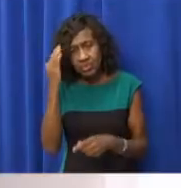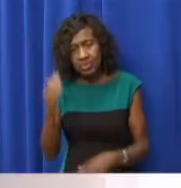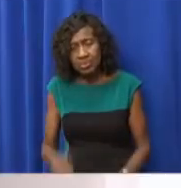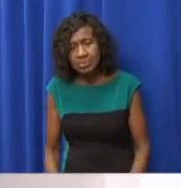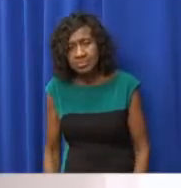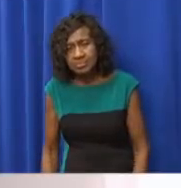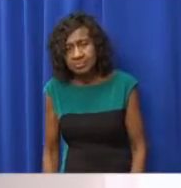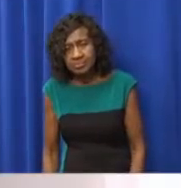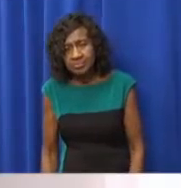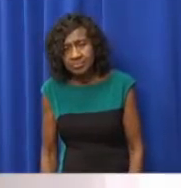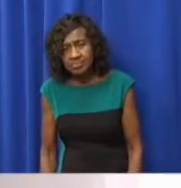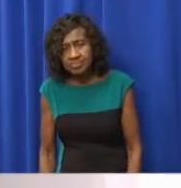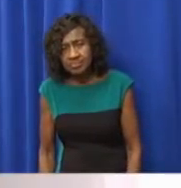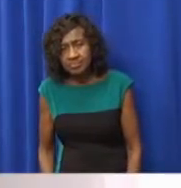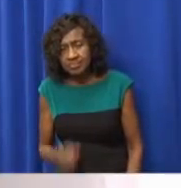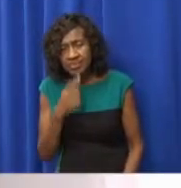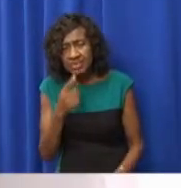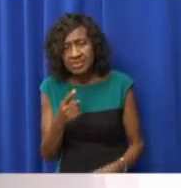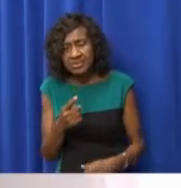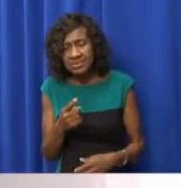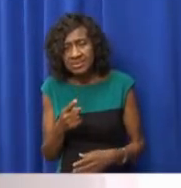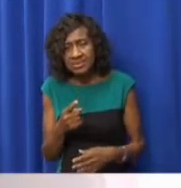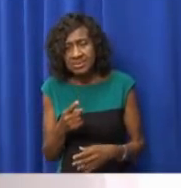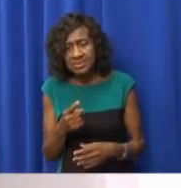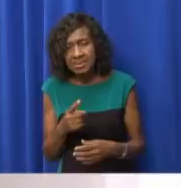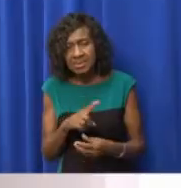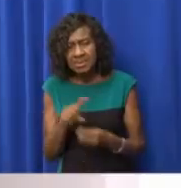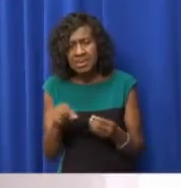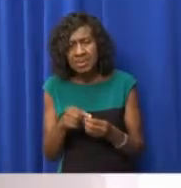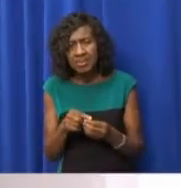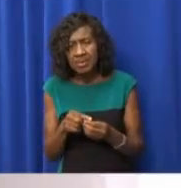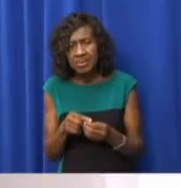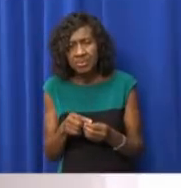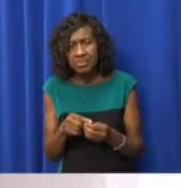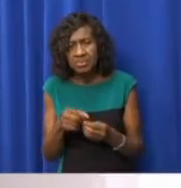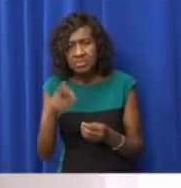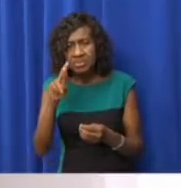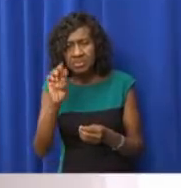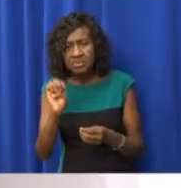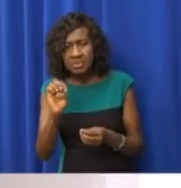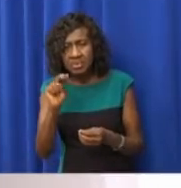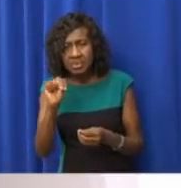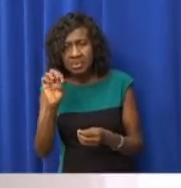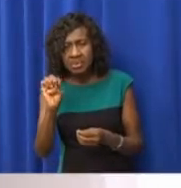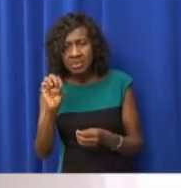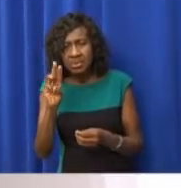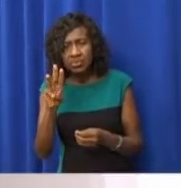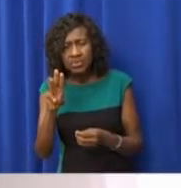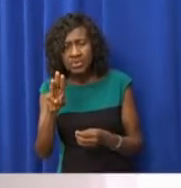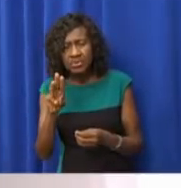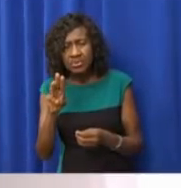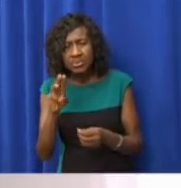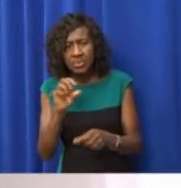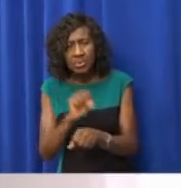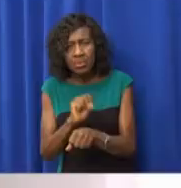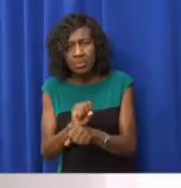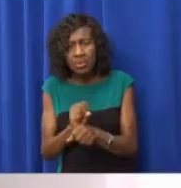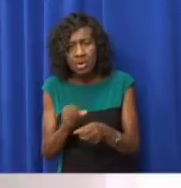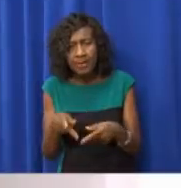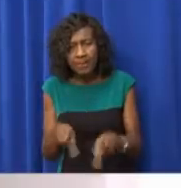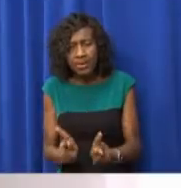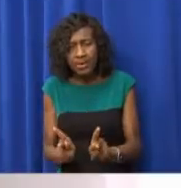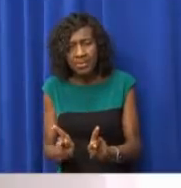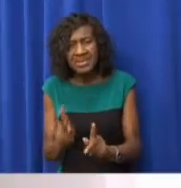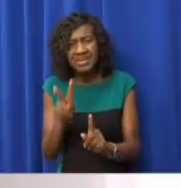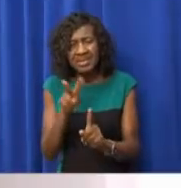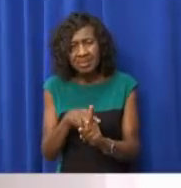It focuses mainly on the renewal of work permits and applications. The deadline has just recently passed, and a number of employers